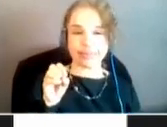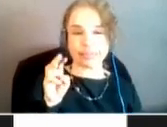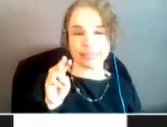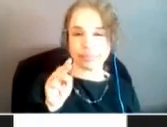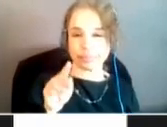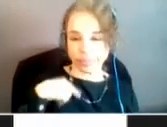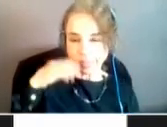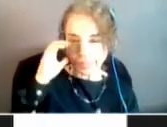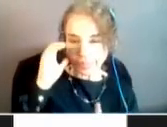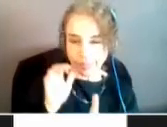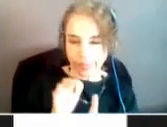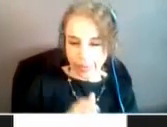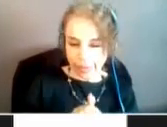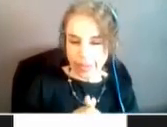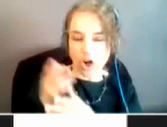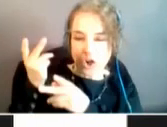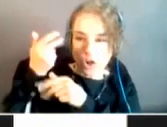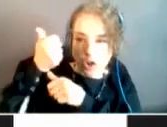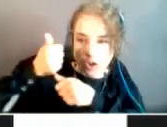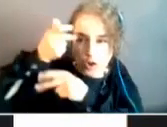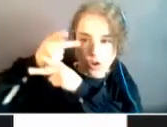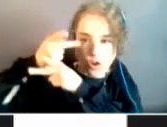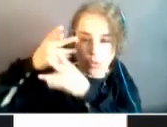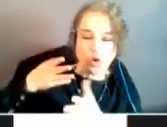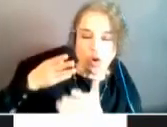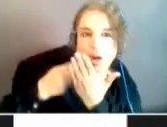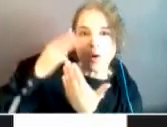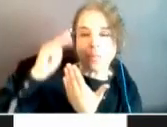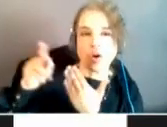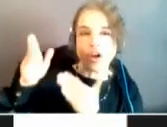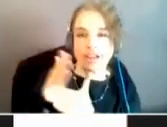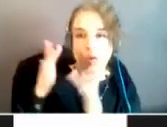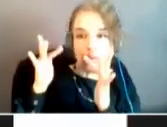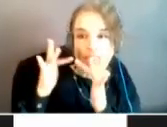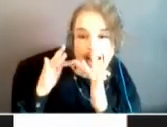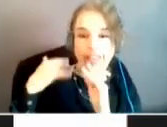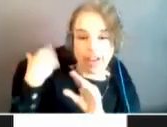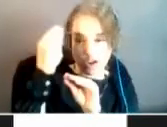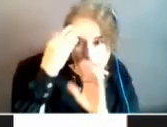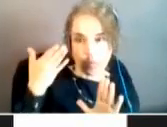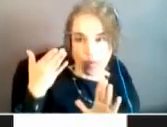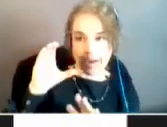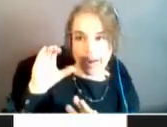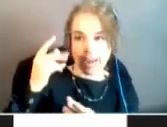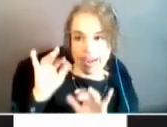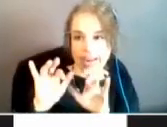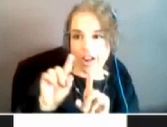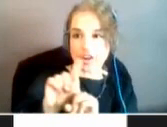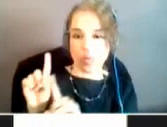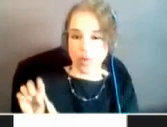I believe, is supervising that program, and we will share her contact information in the chat as well.